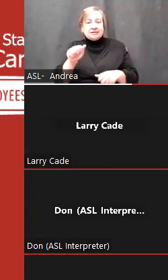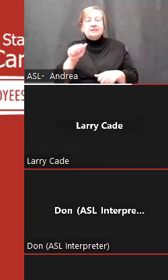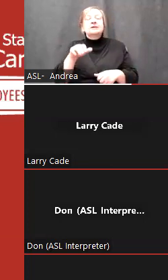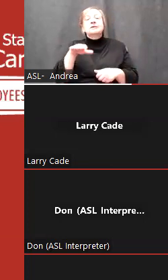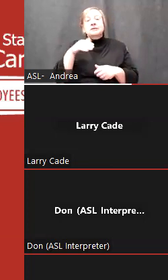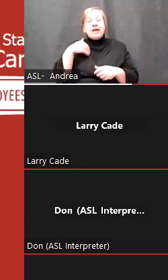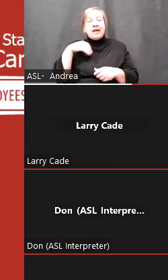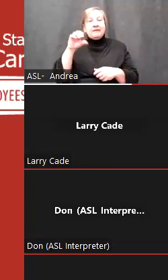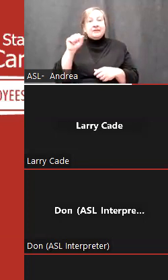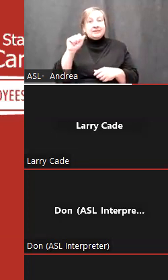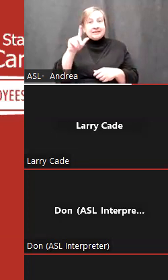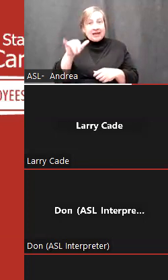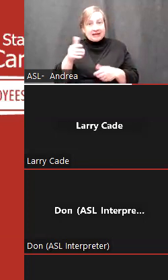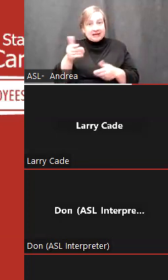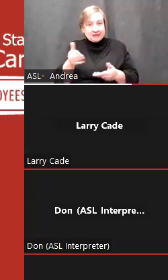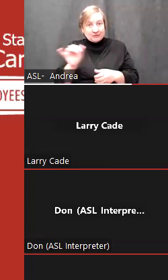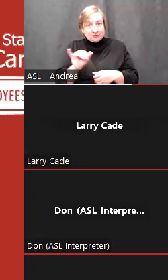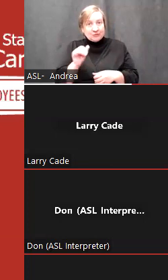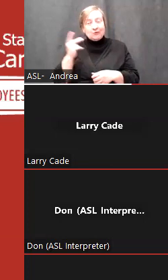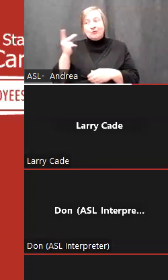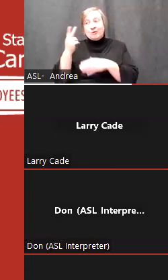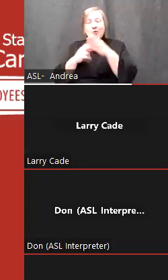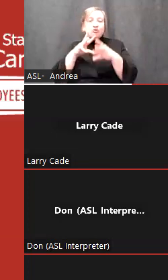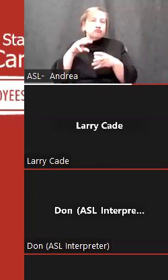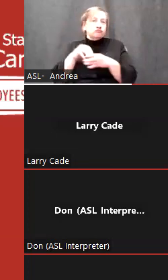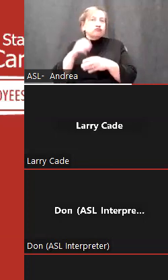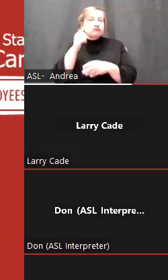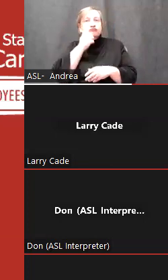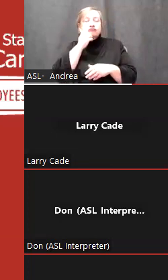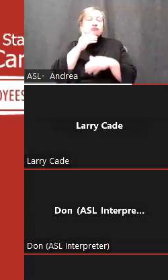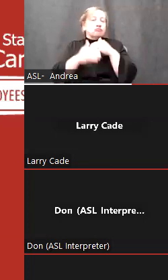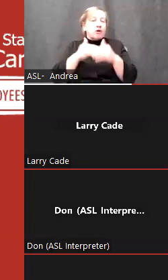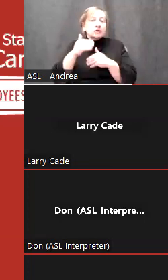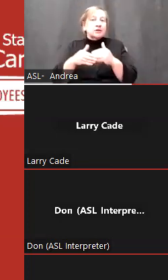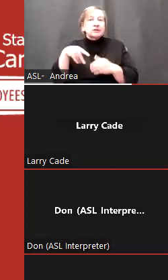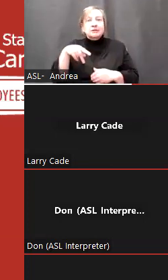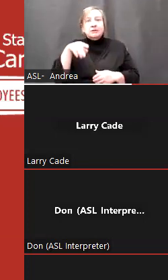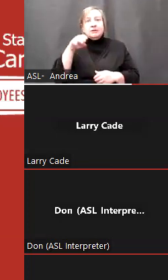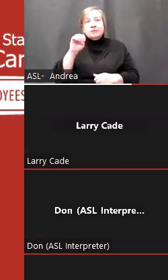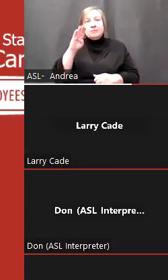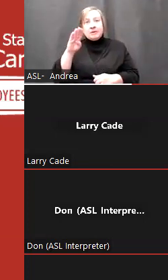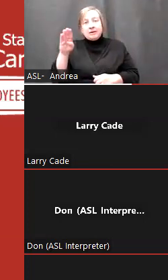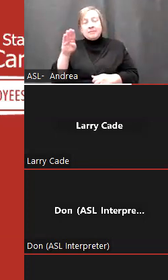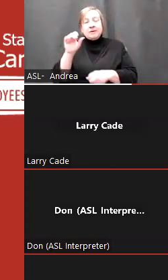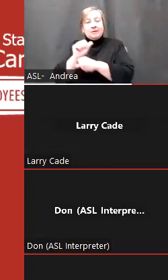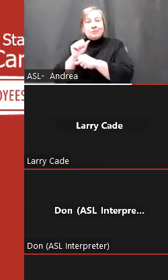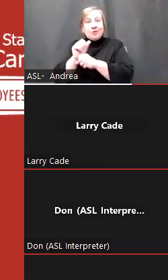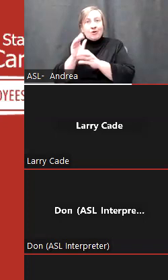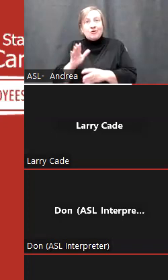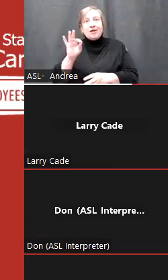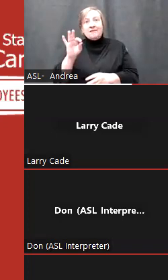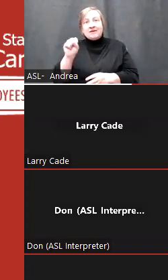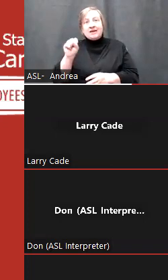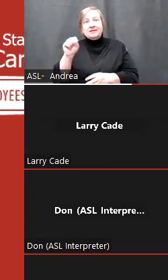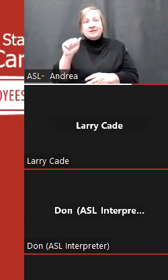line. We both are very involved in the day-to-day processing of the PEBB employer, the PEBB FSA and